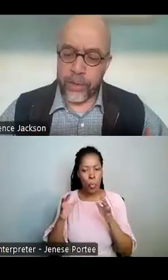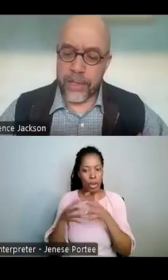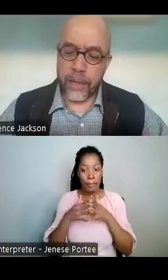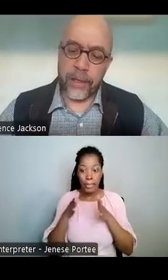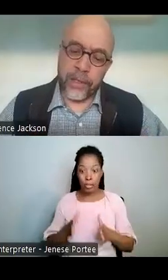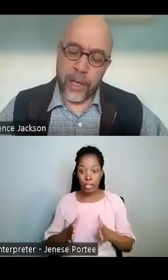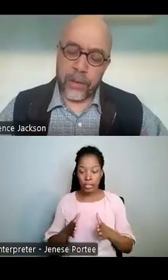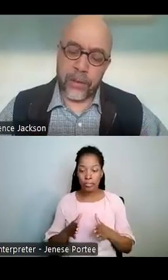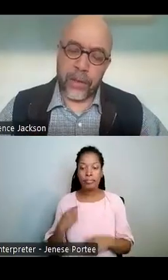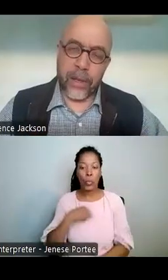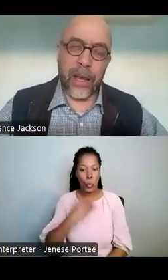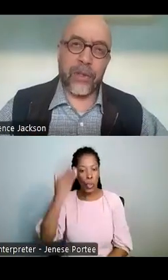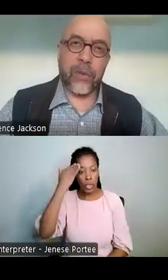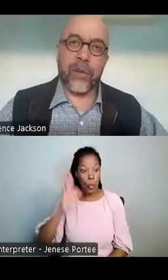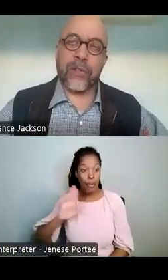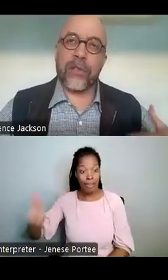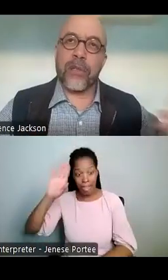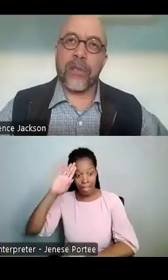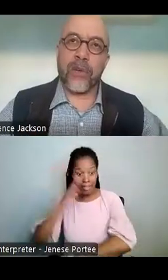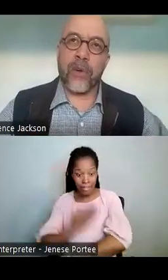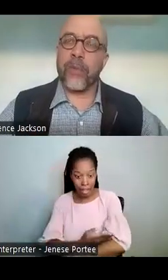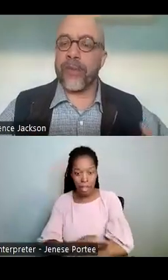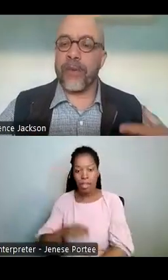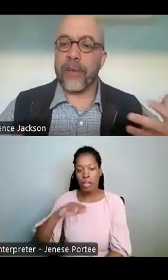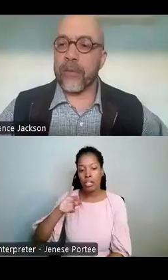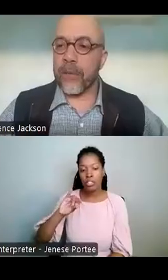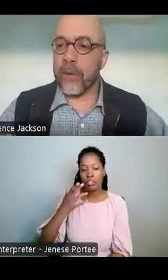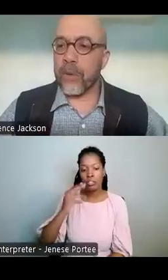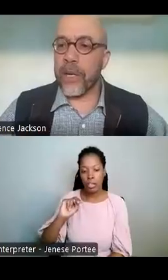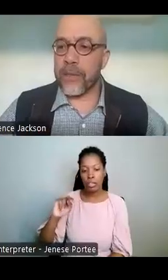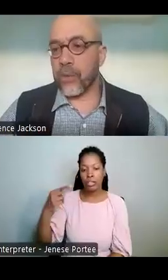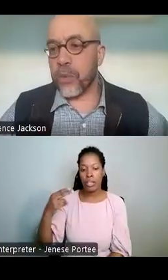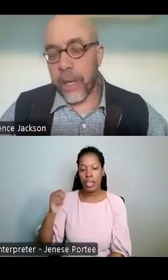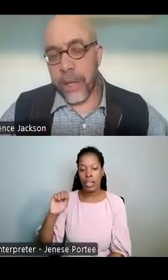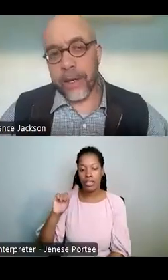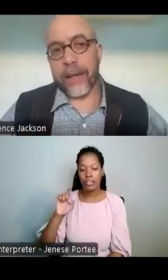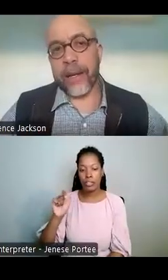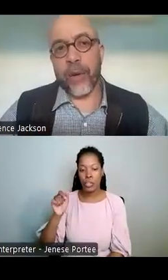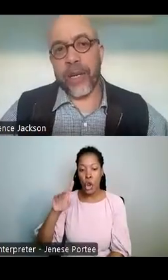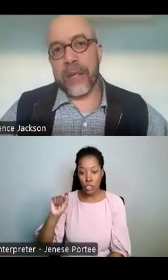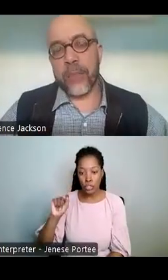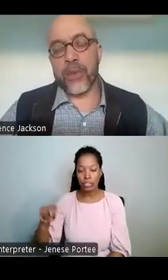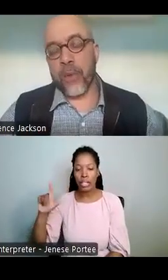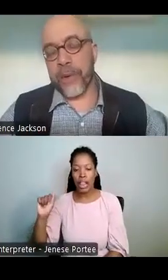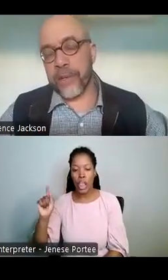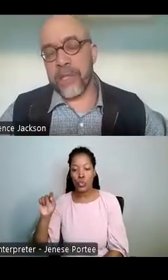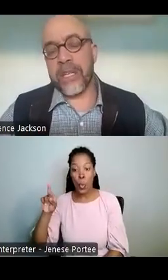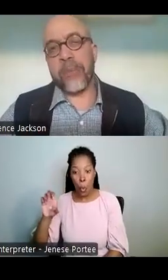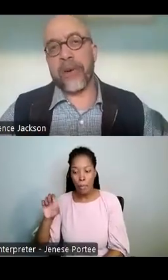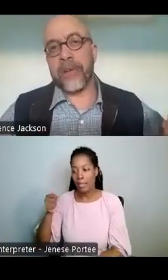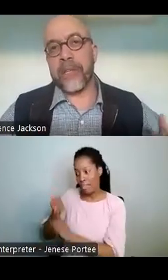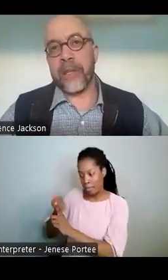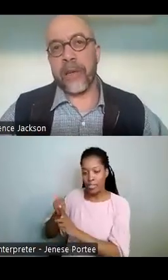know his son, John Hazelhurst Latrobe, I think, who's kind of like raised in Baltimore. He goes to